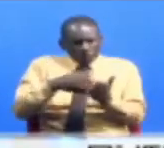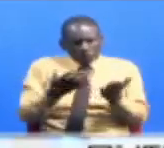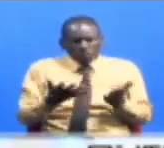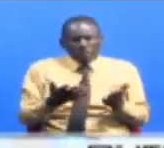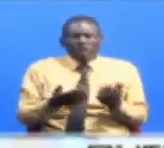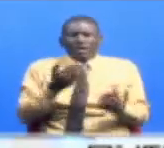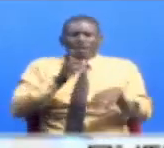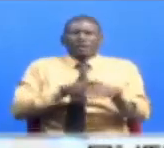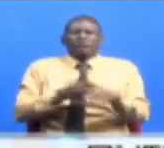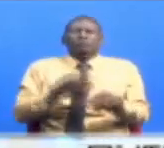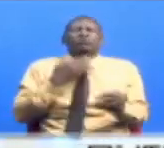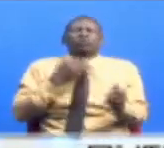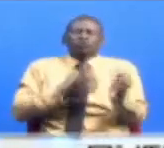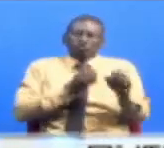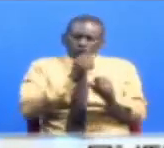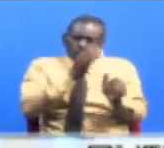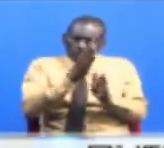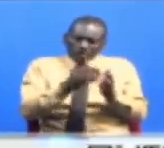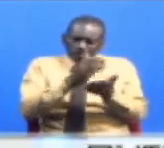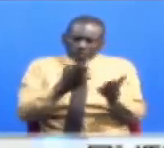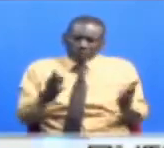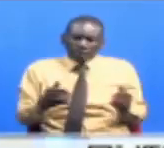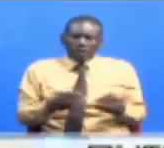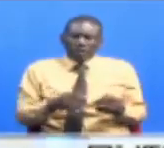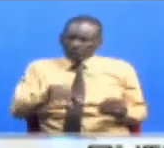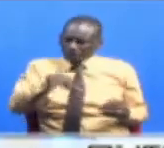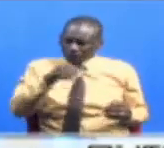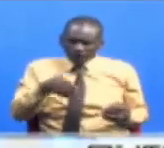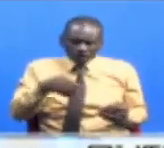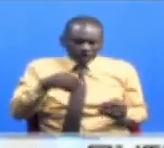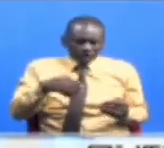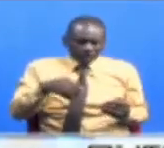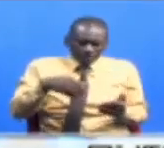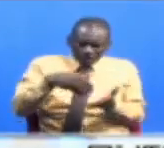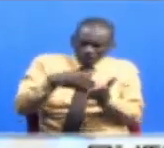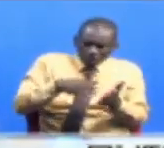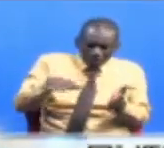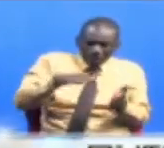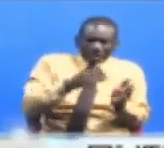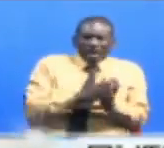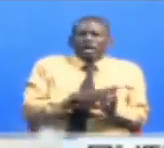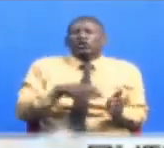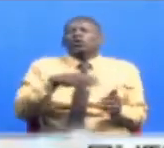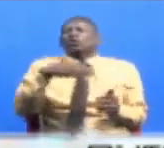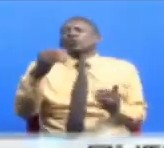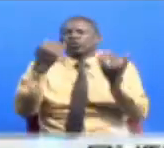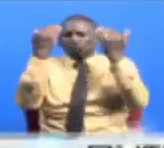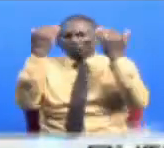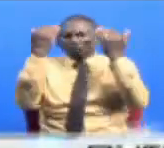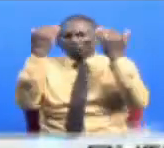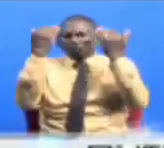are bound to do something, he discovers the loopholes and goes to court and gets orders to stop our pursuit.